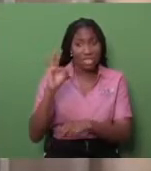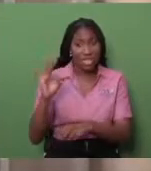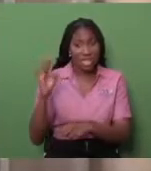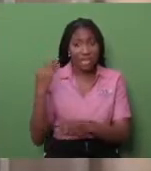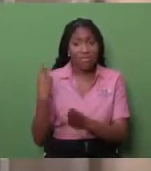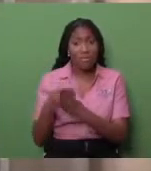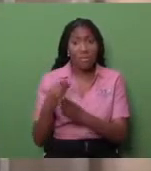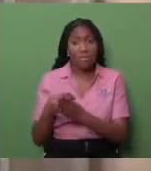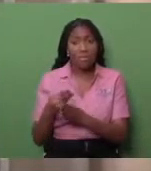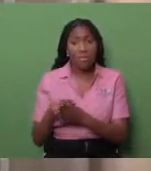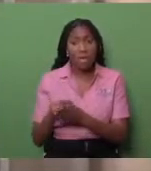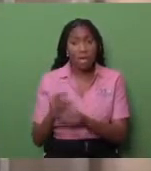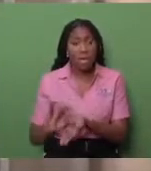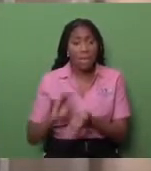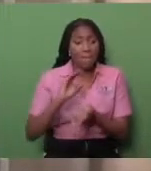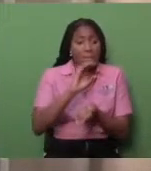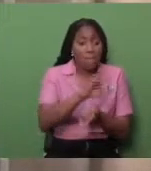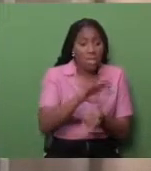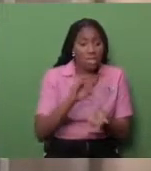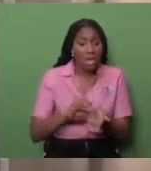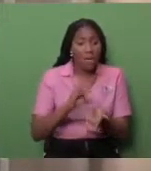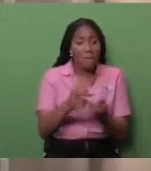led.